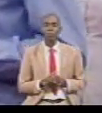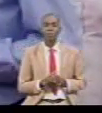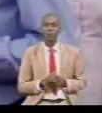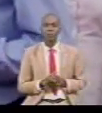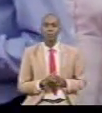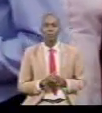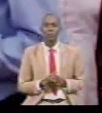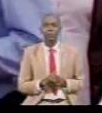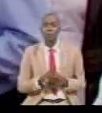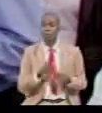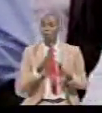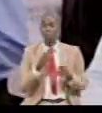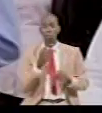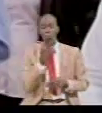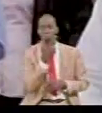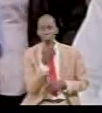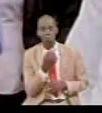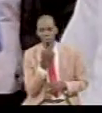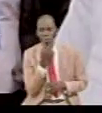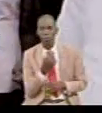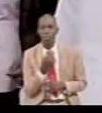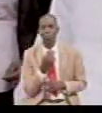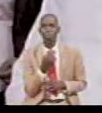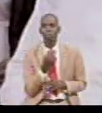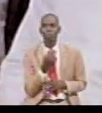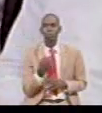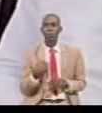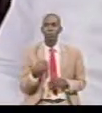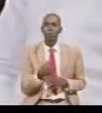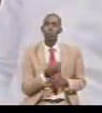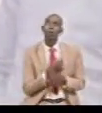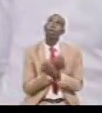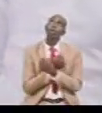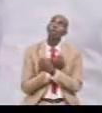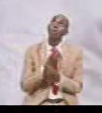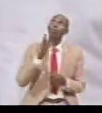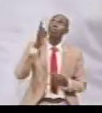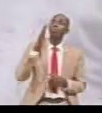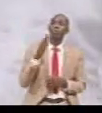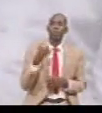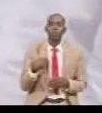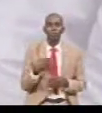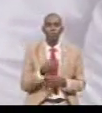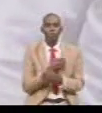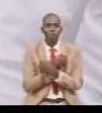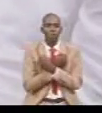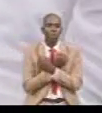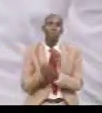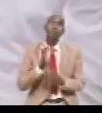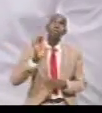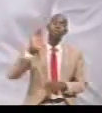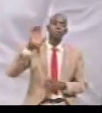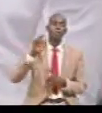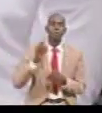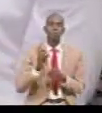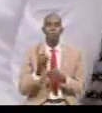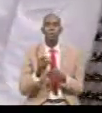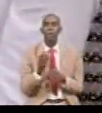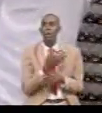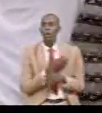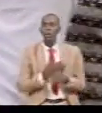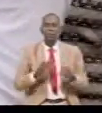No pretense. We love God, we love his word, and